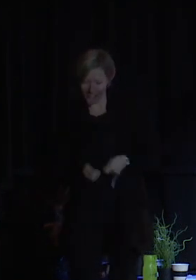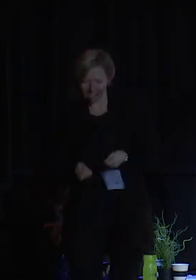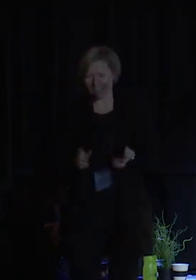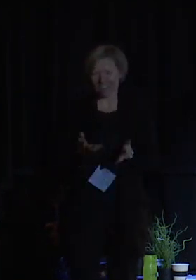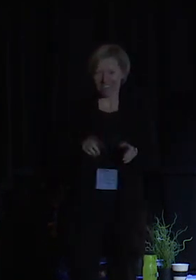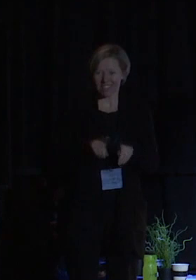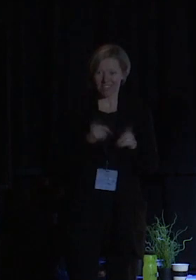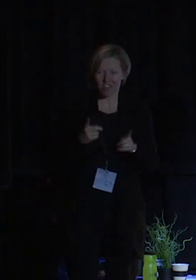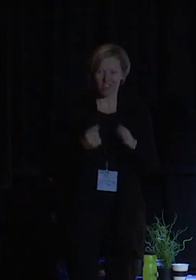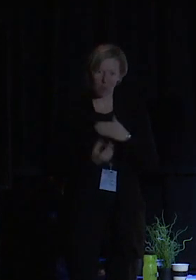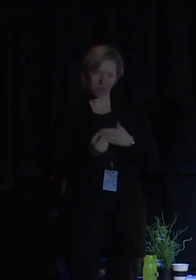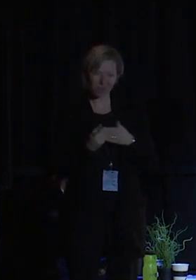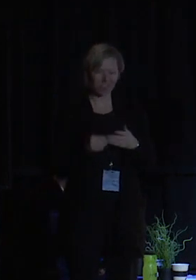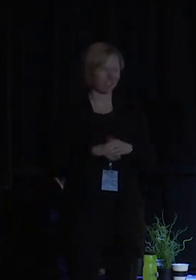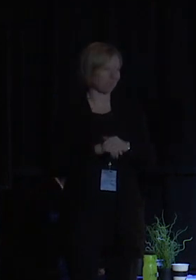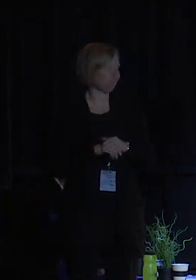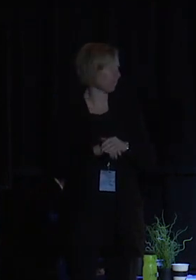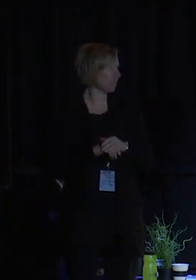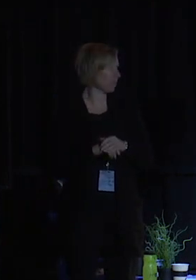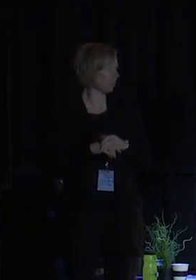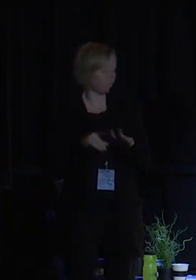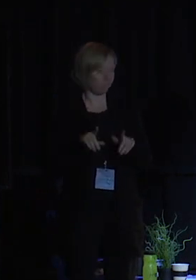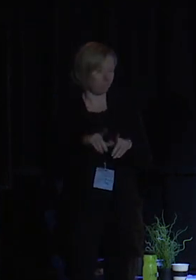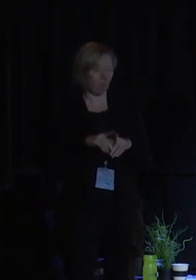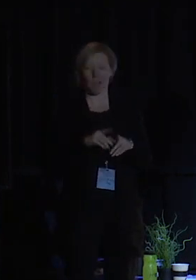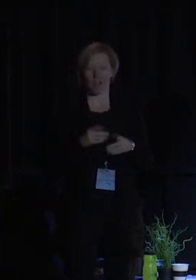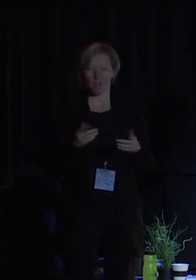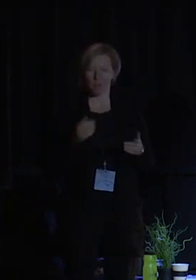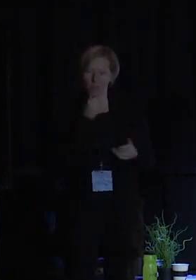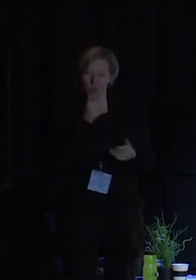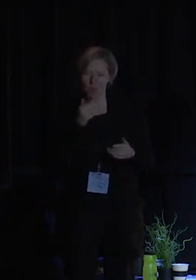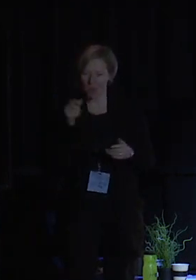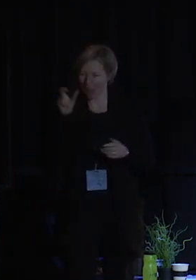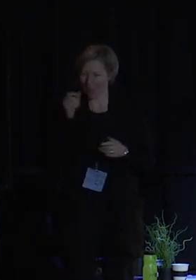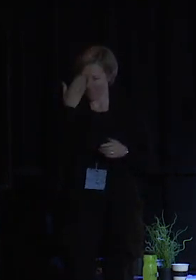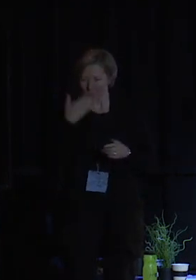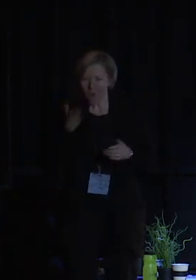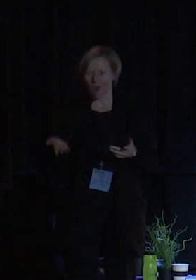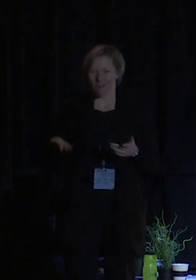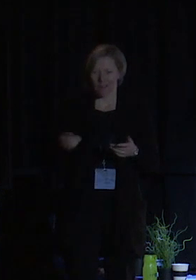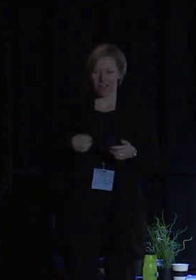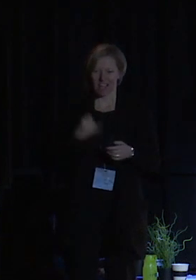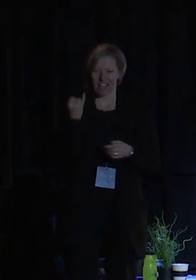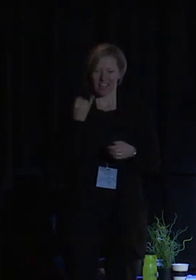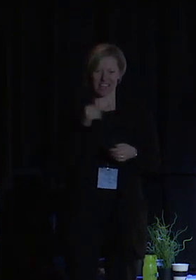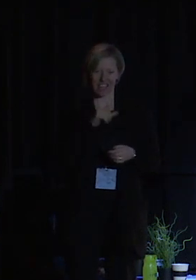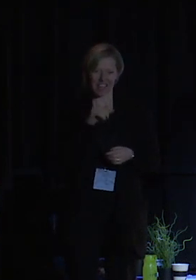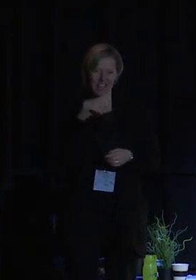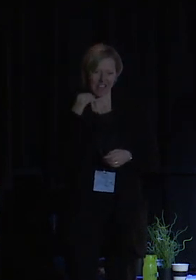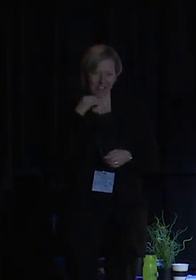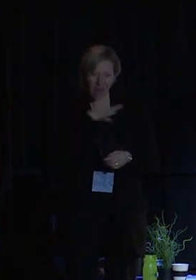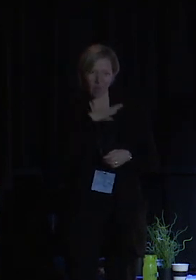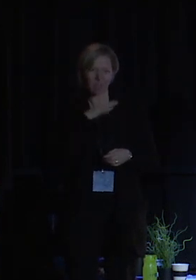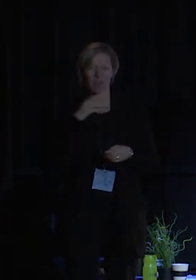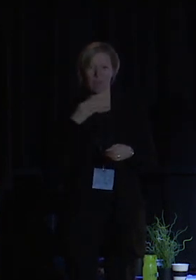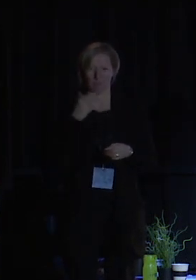interesting opportunity for us to do something that would be played by loads of people. And on the first time it went out, over 6,000 people engaged with it over a